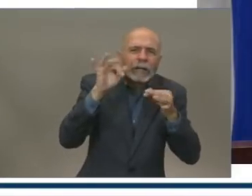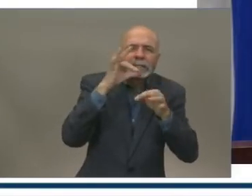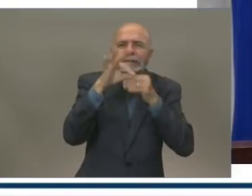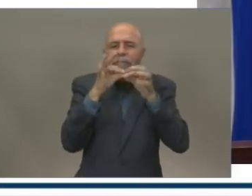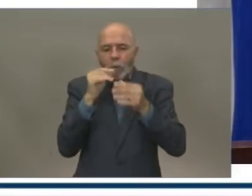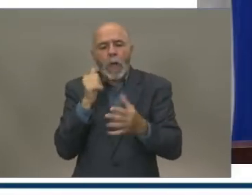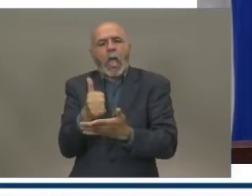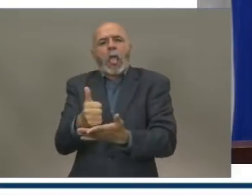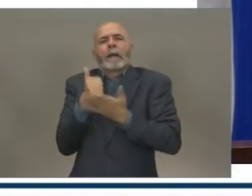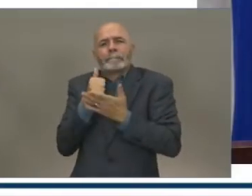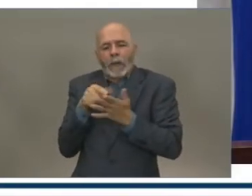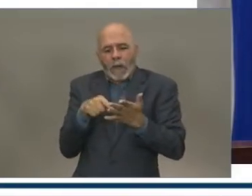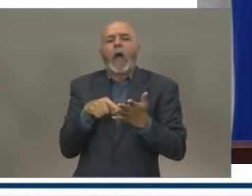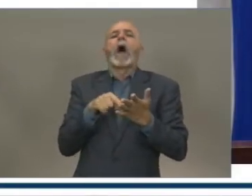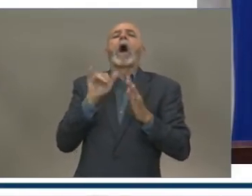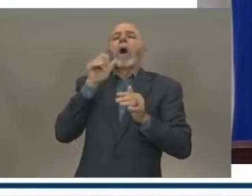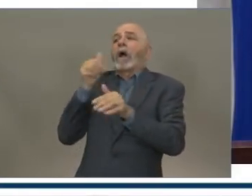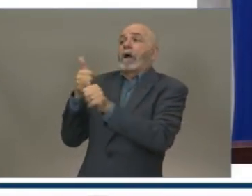our schools.